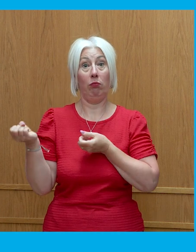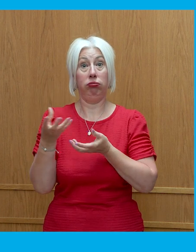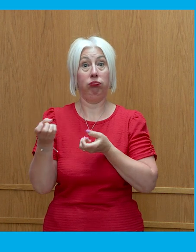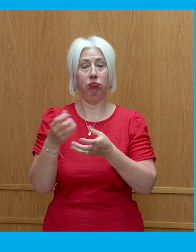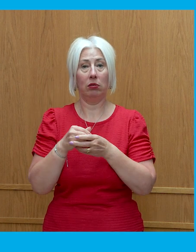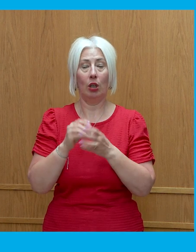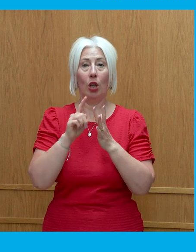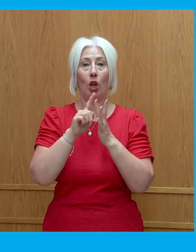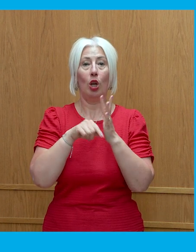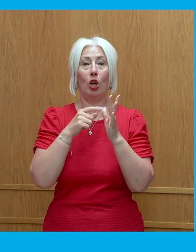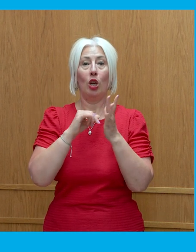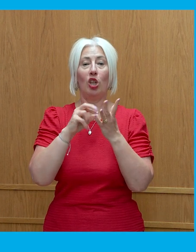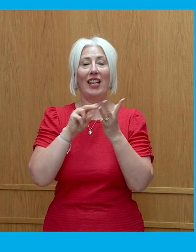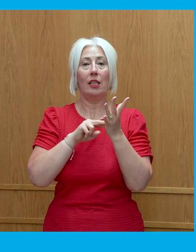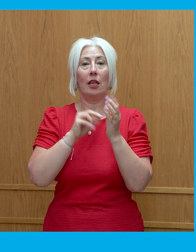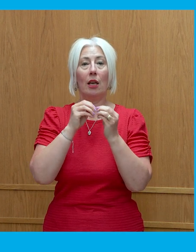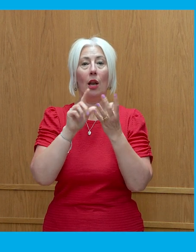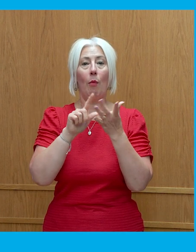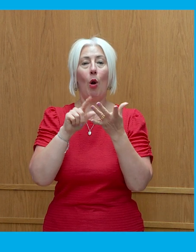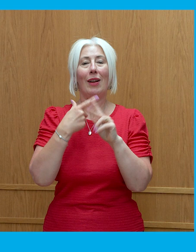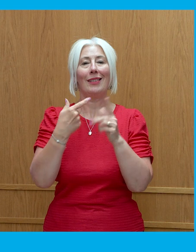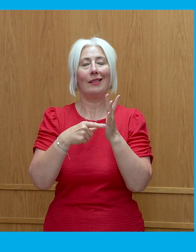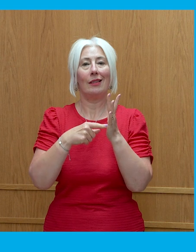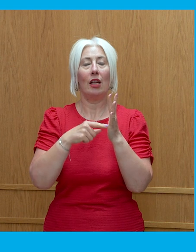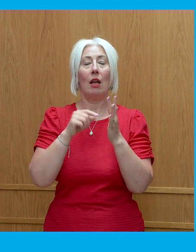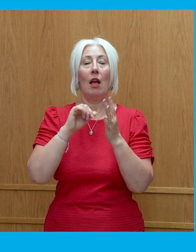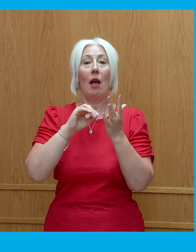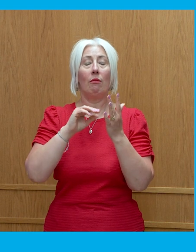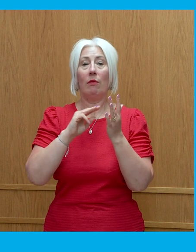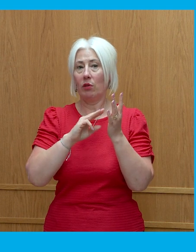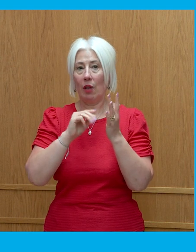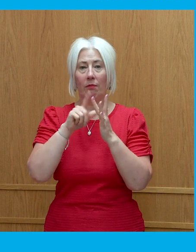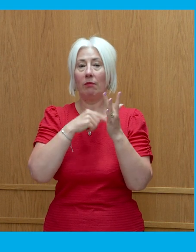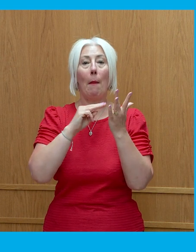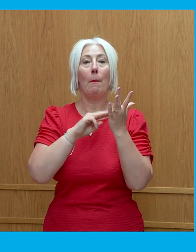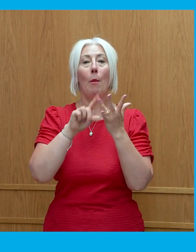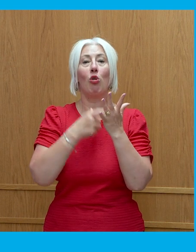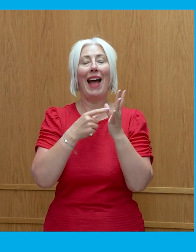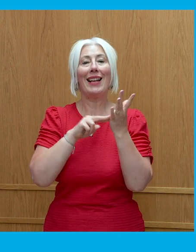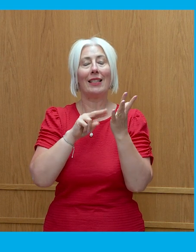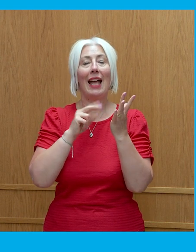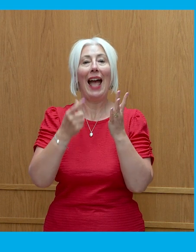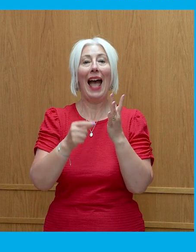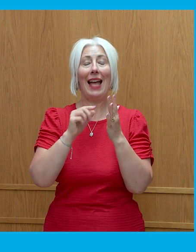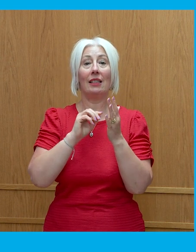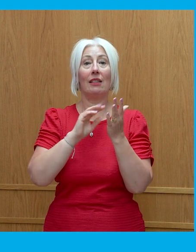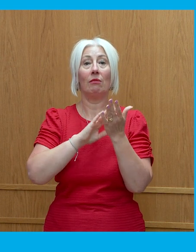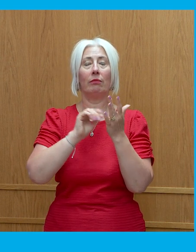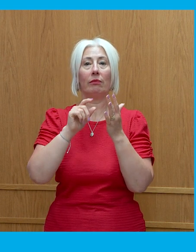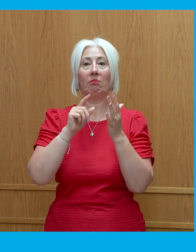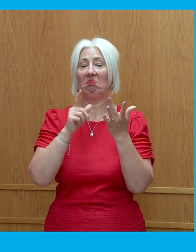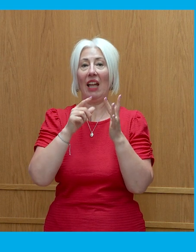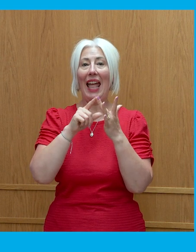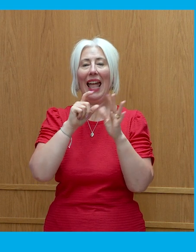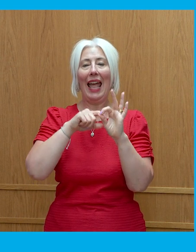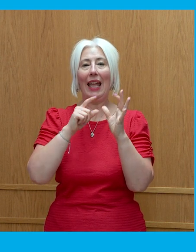welcome Jason Bockt, Robert Moran, and Nomia Iqbal, who's joining us live from Washington, D.C. Jason is a